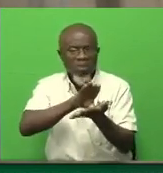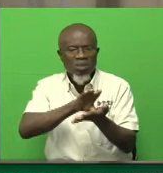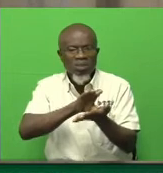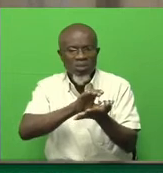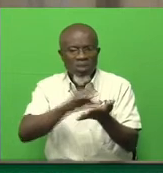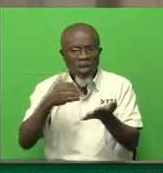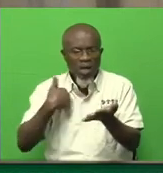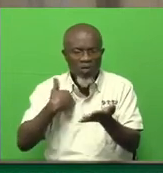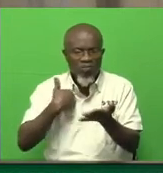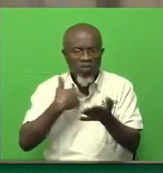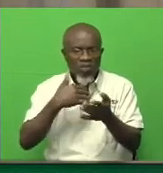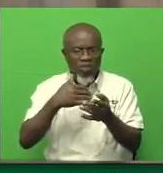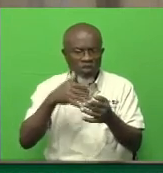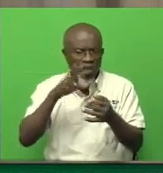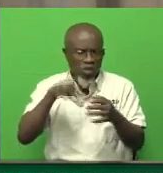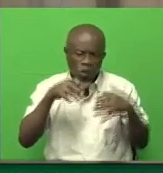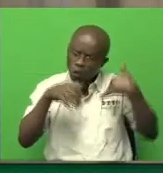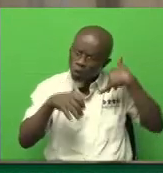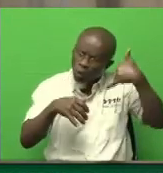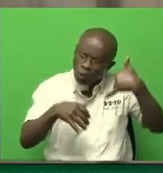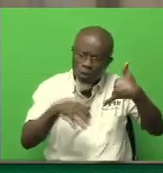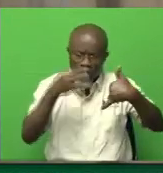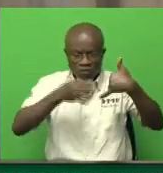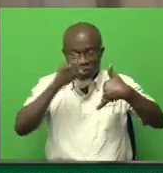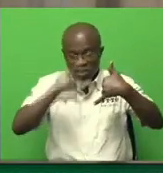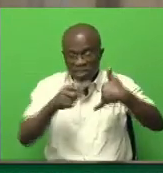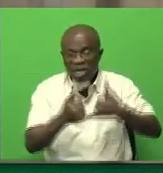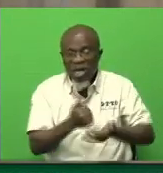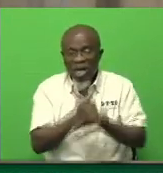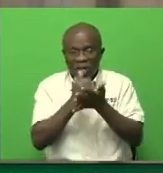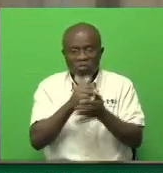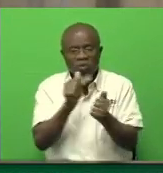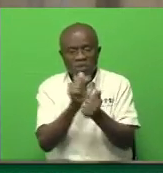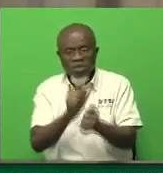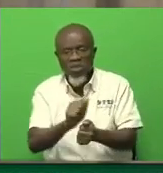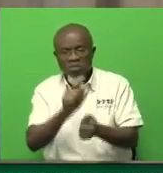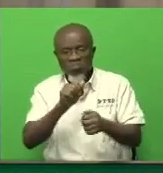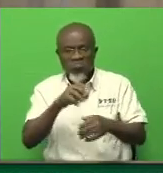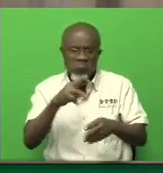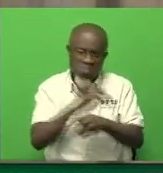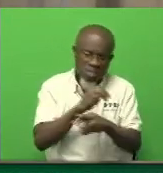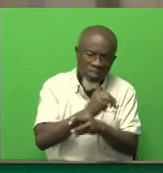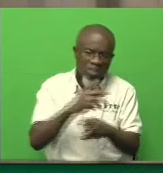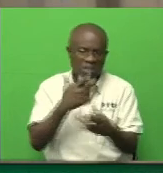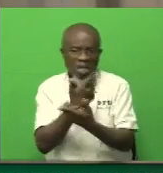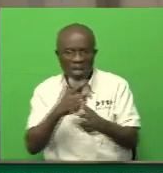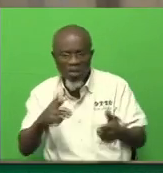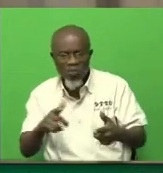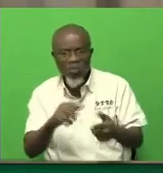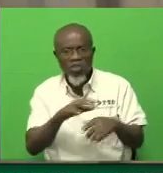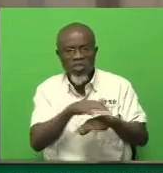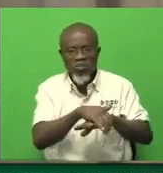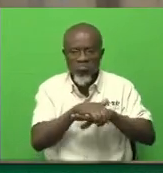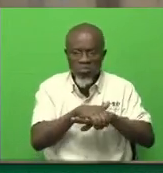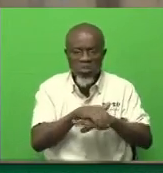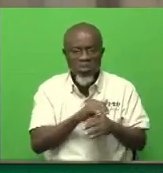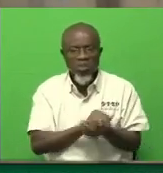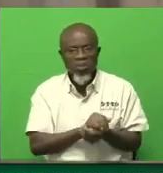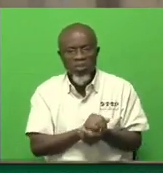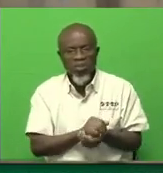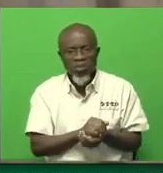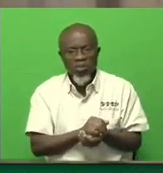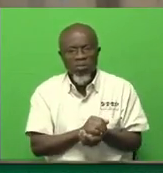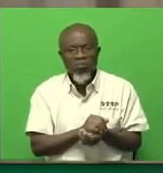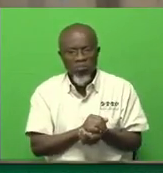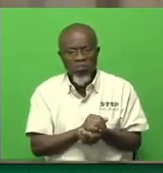help in math and English language for sea students math English and Integrated Science for c-sec students good to